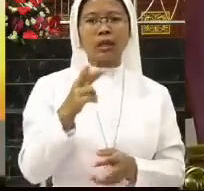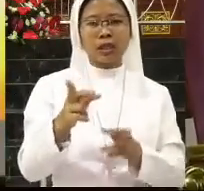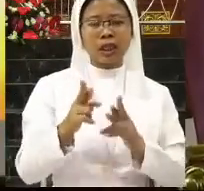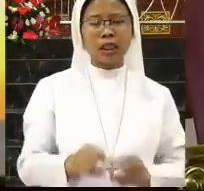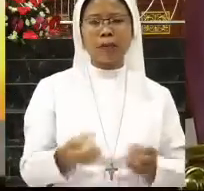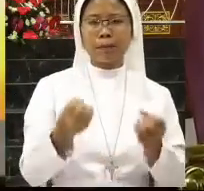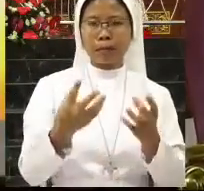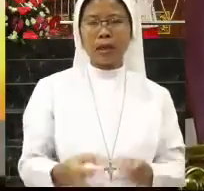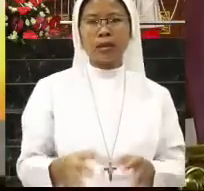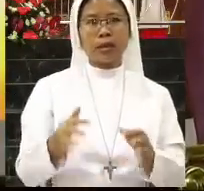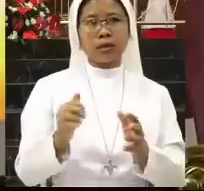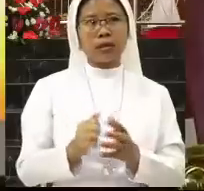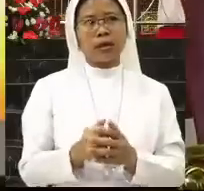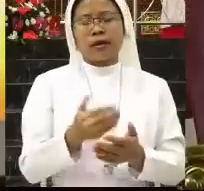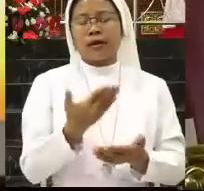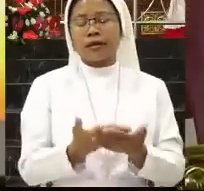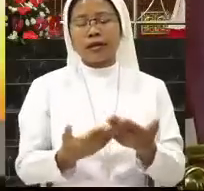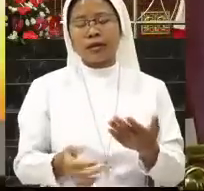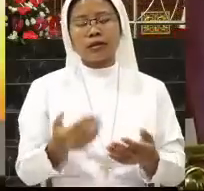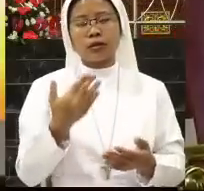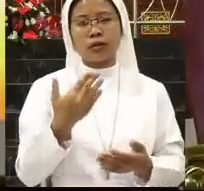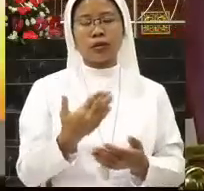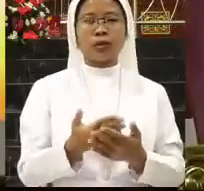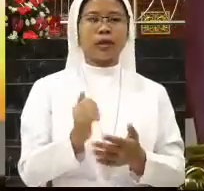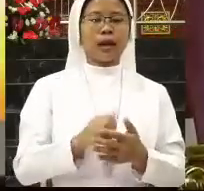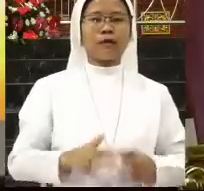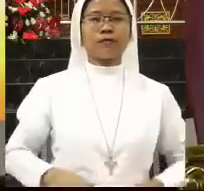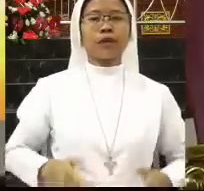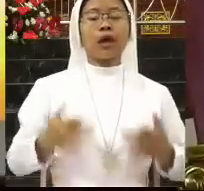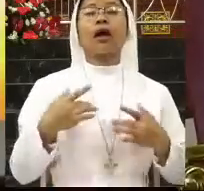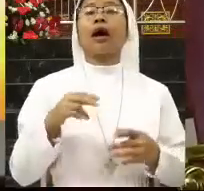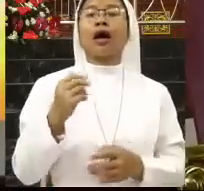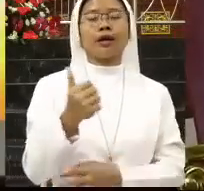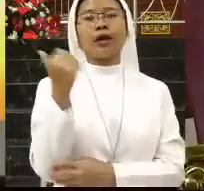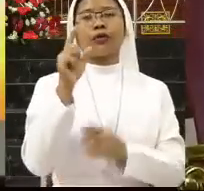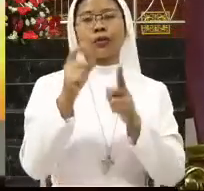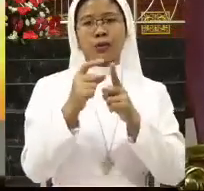In a word, suffering.